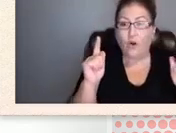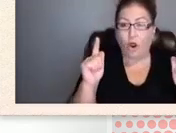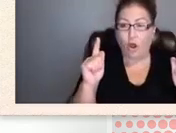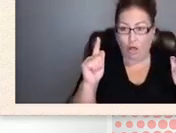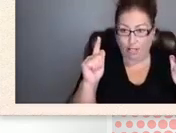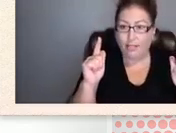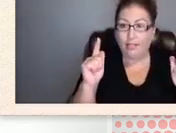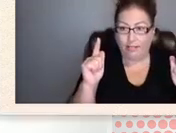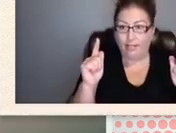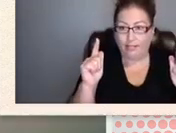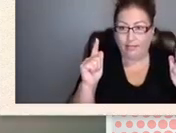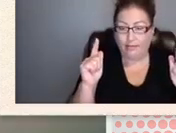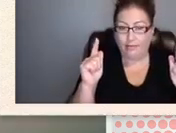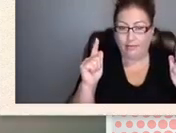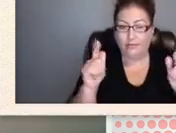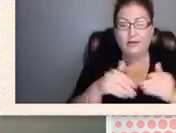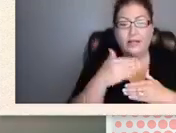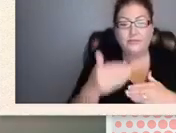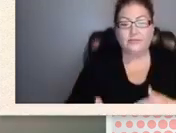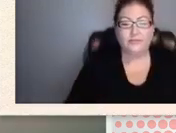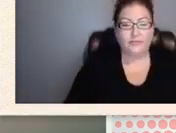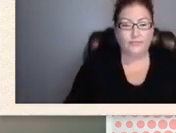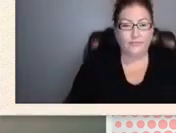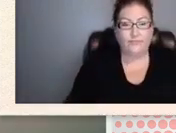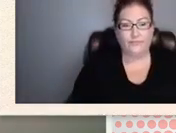all." Next slide.